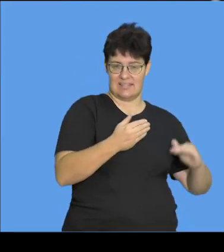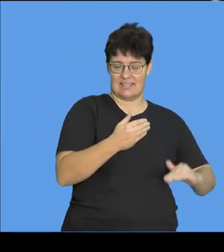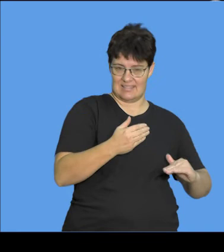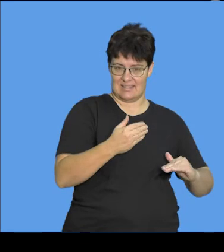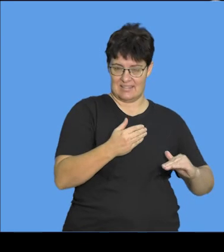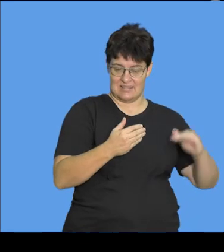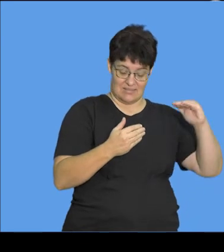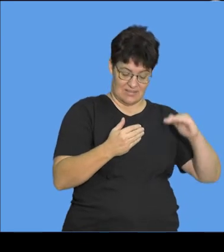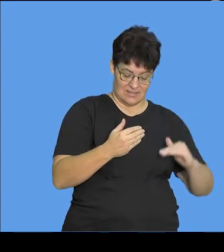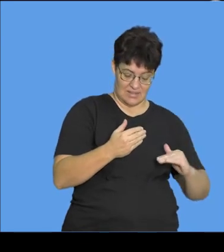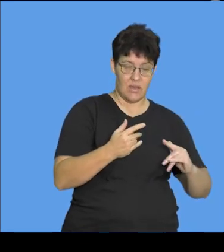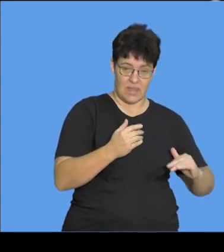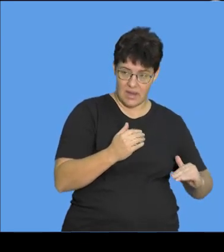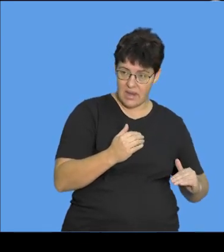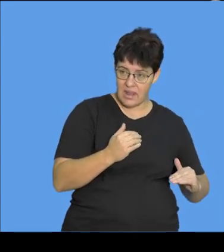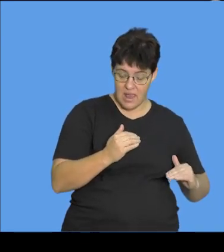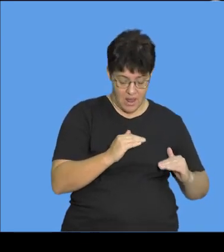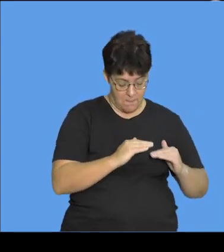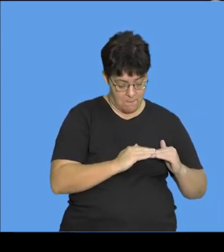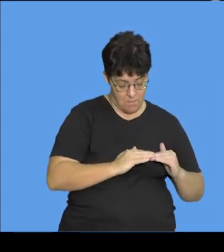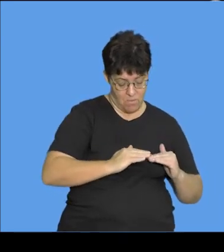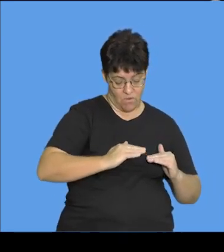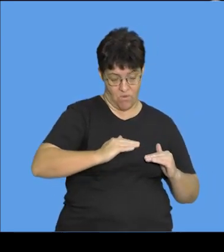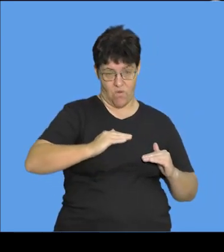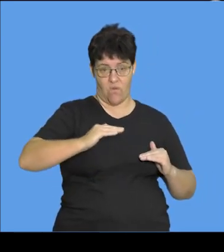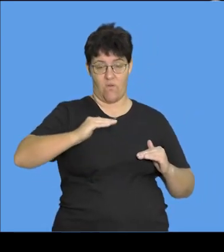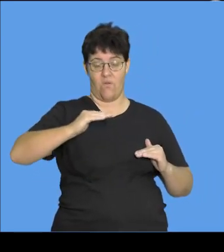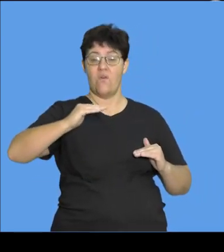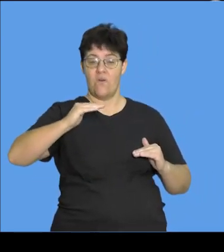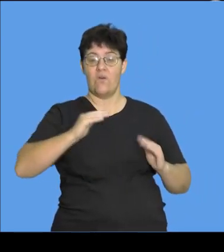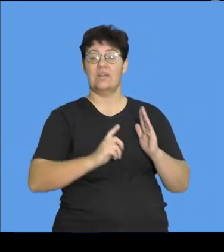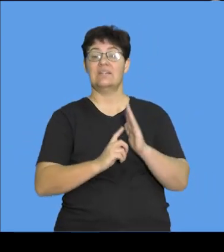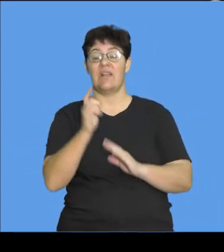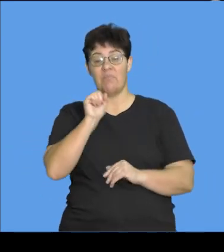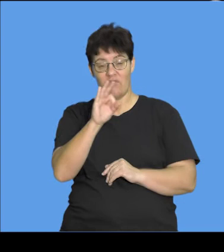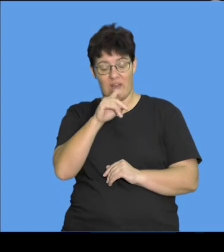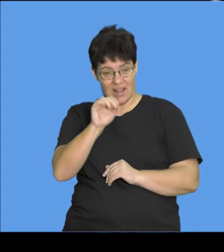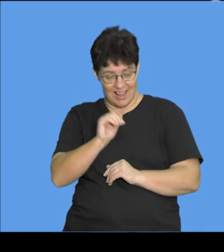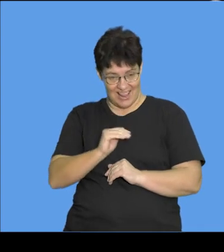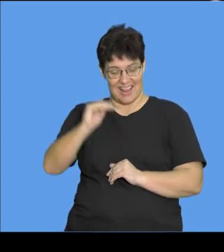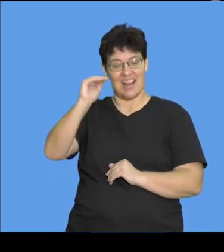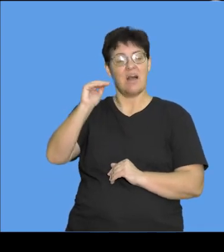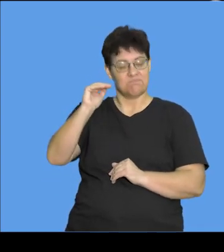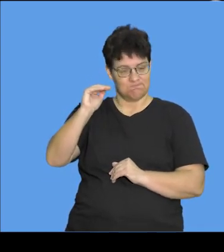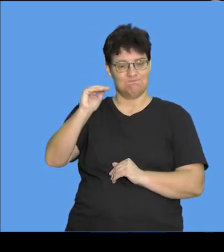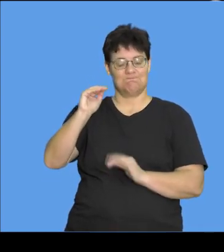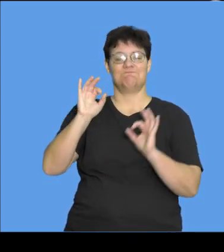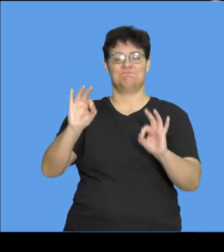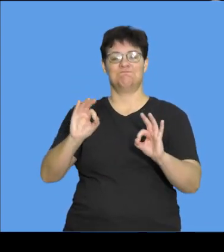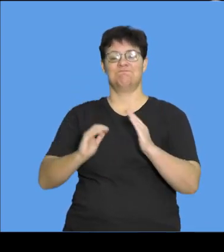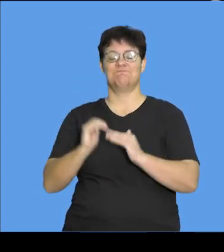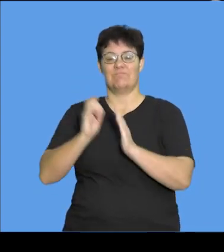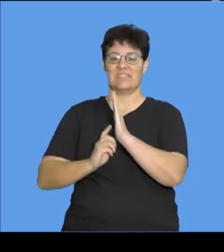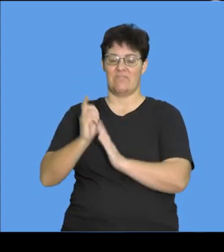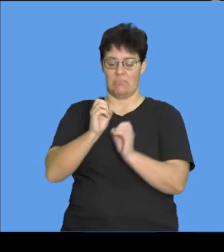they increase, you find that the development of the follicle up here tends to increase in